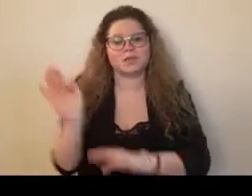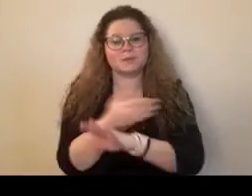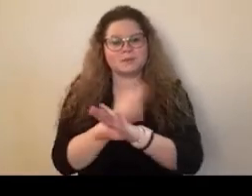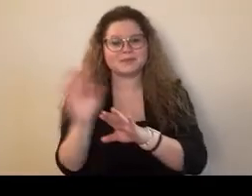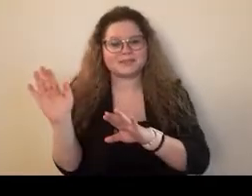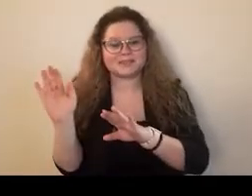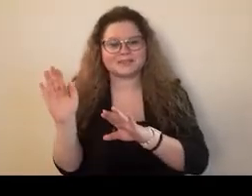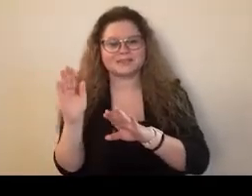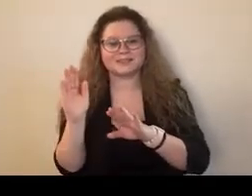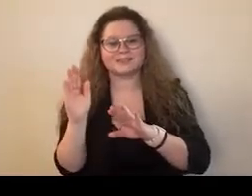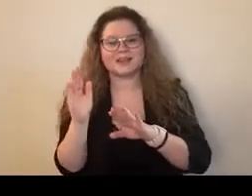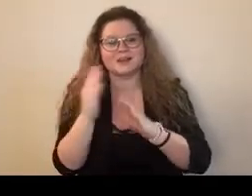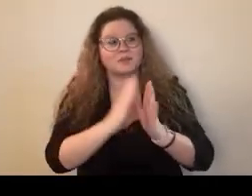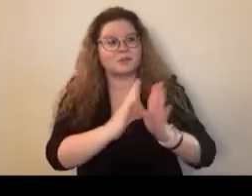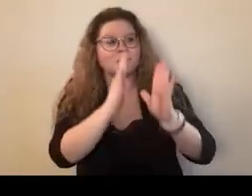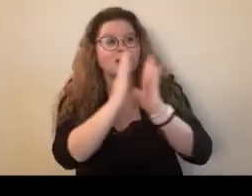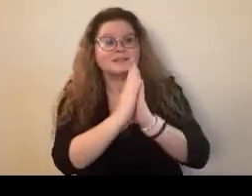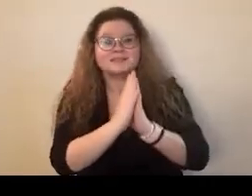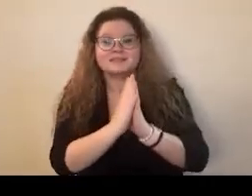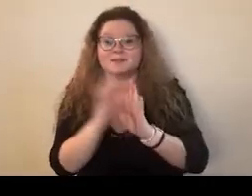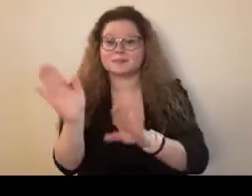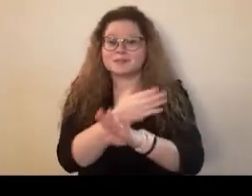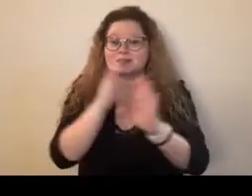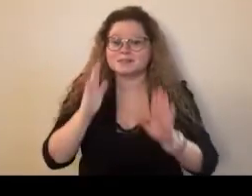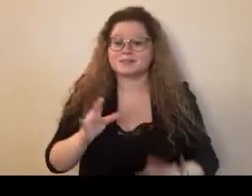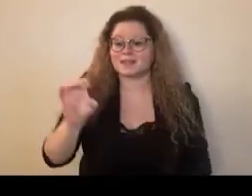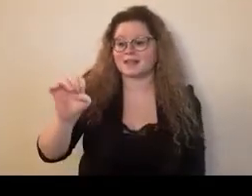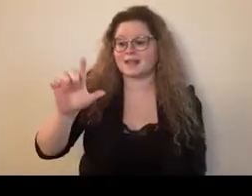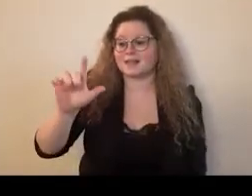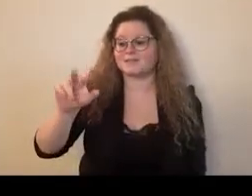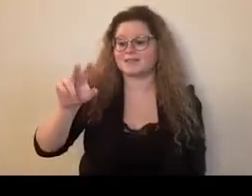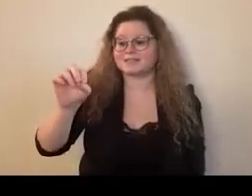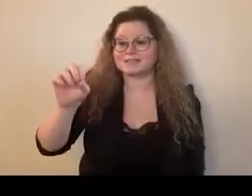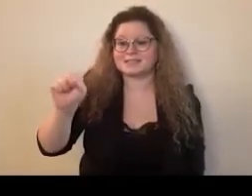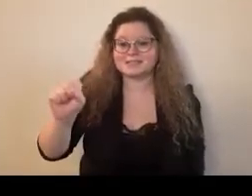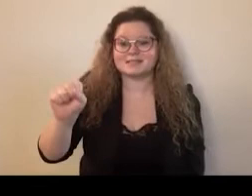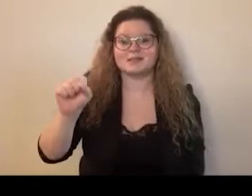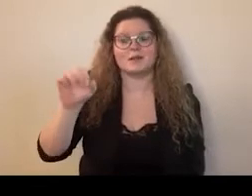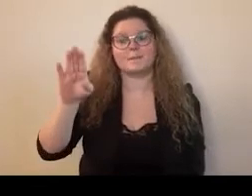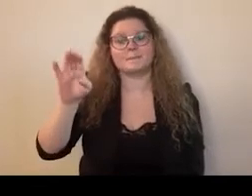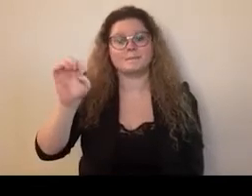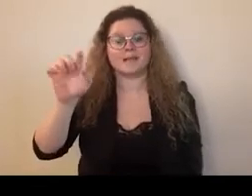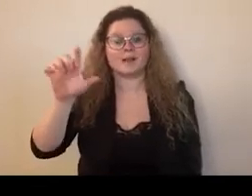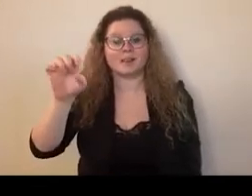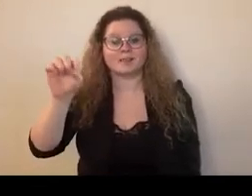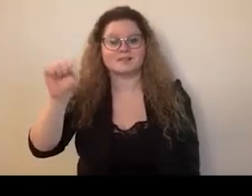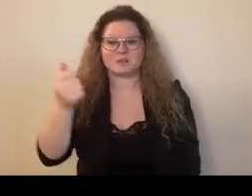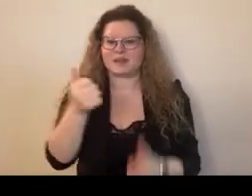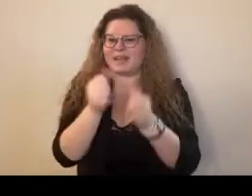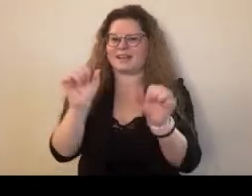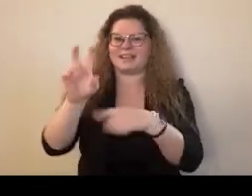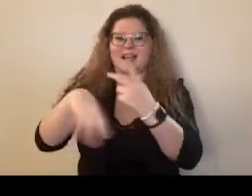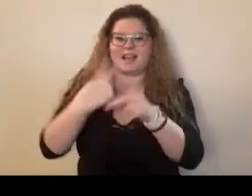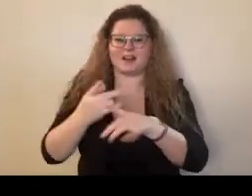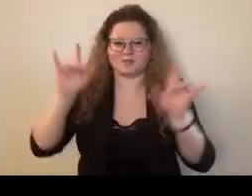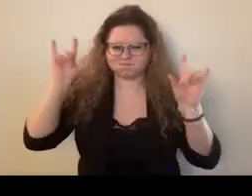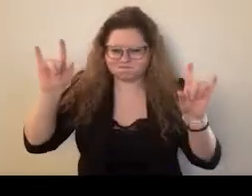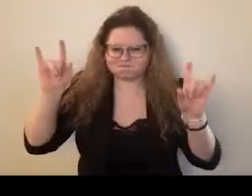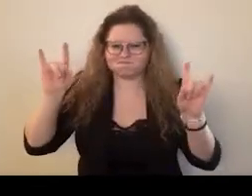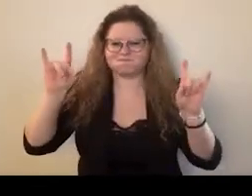often requesting Elvis Presley, the Beatles, or anything rock and roll. She's sitting next to the